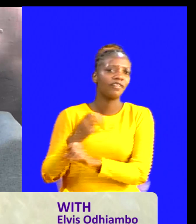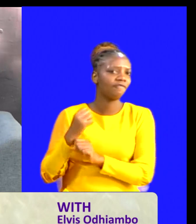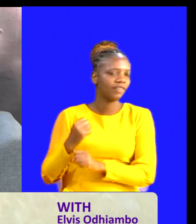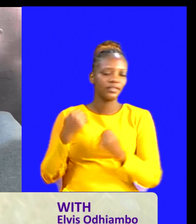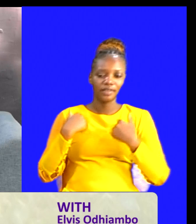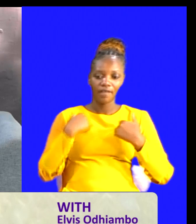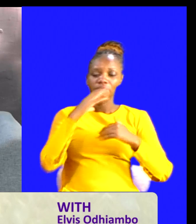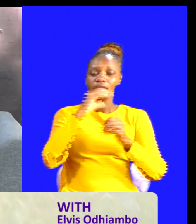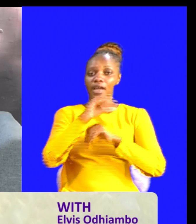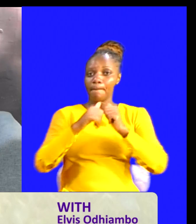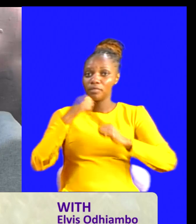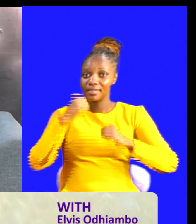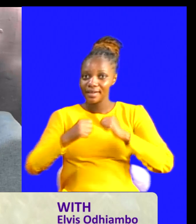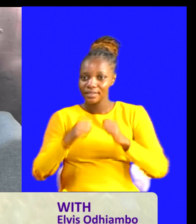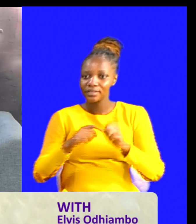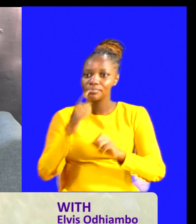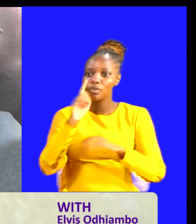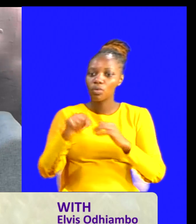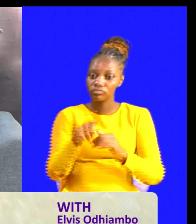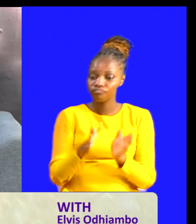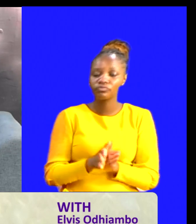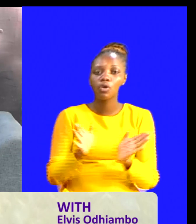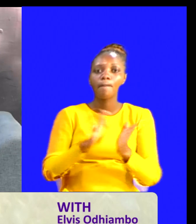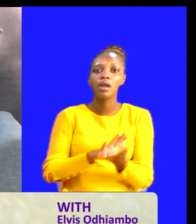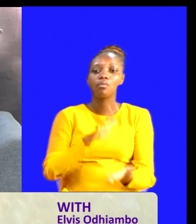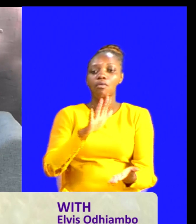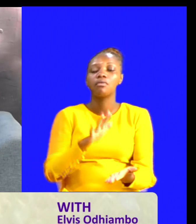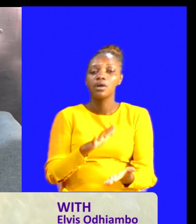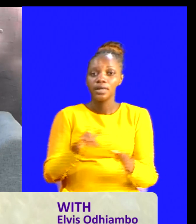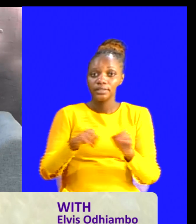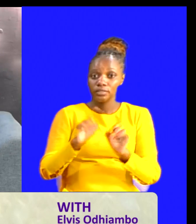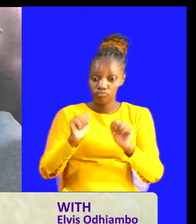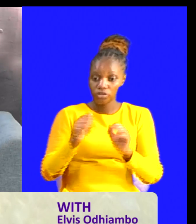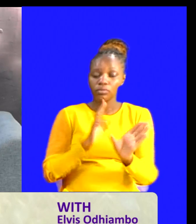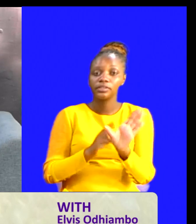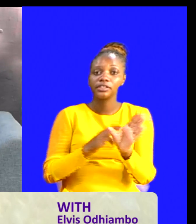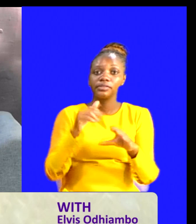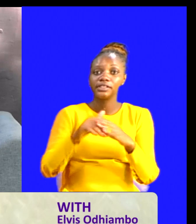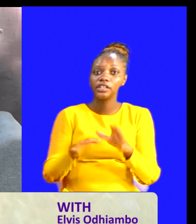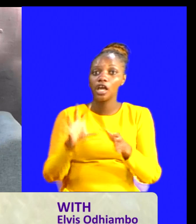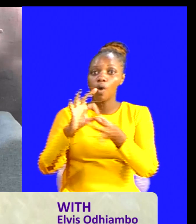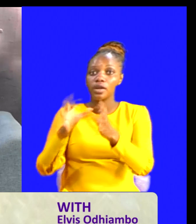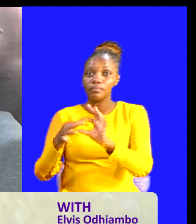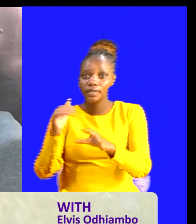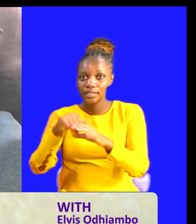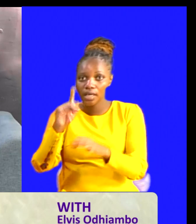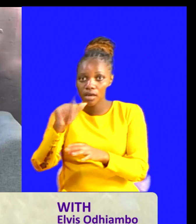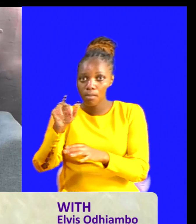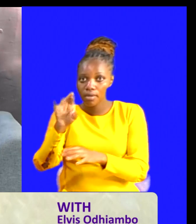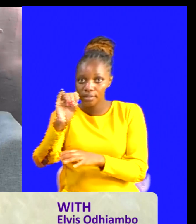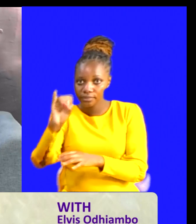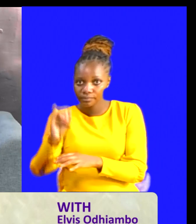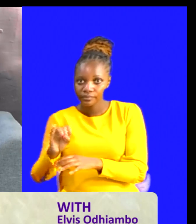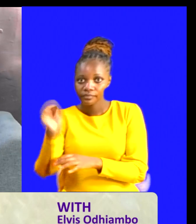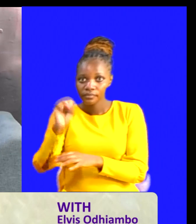how, you know, this opens up more, you know, the fact that he's going to participate in the Olympics in Paris next year.